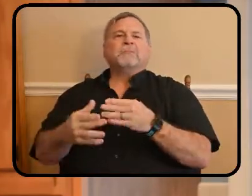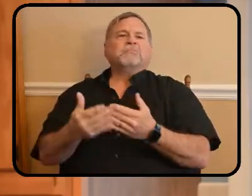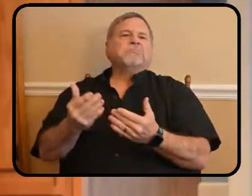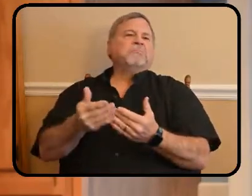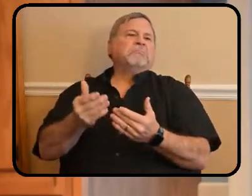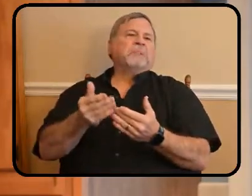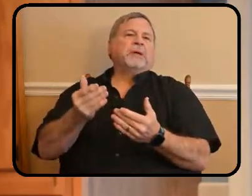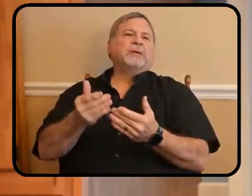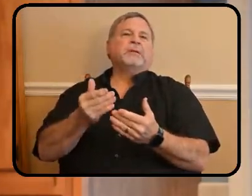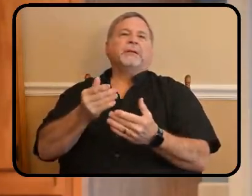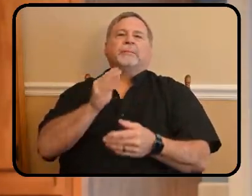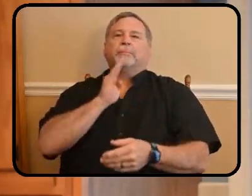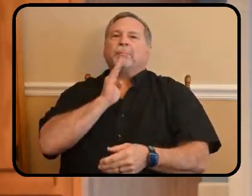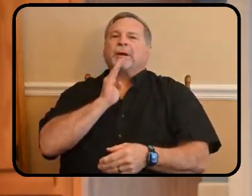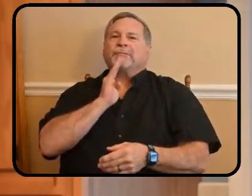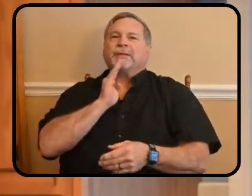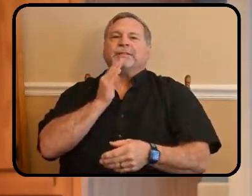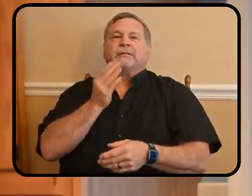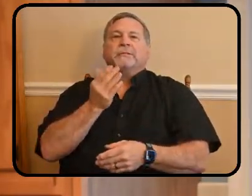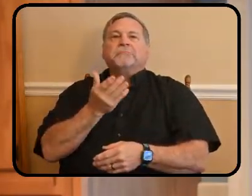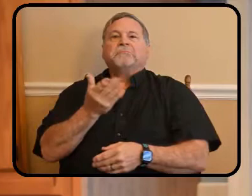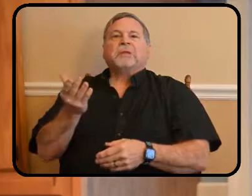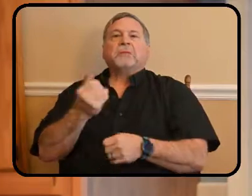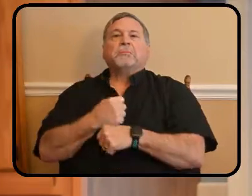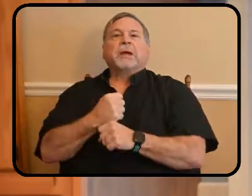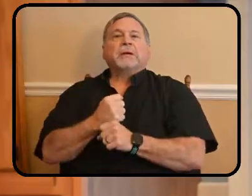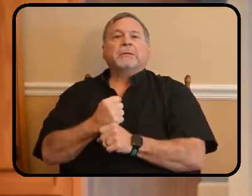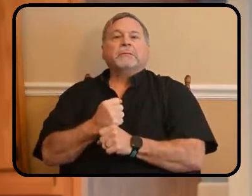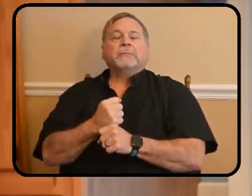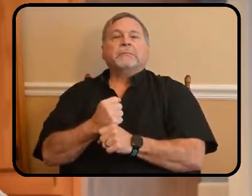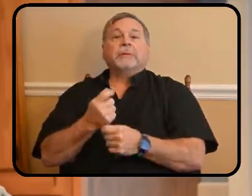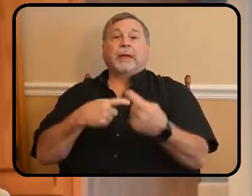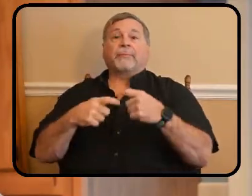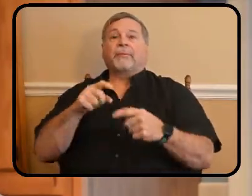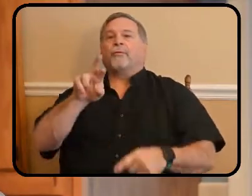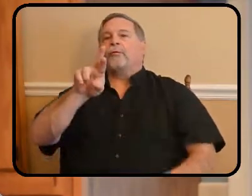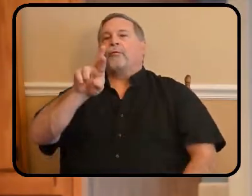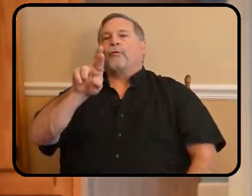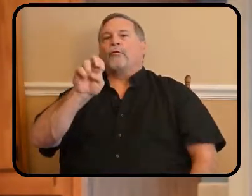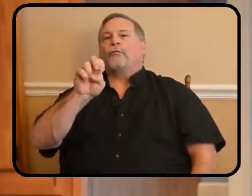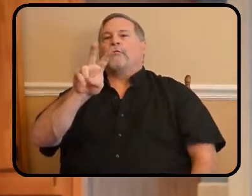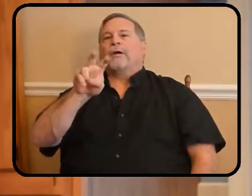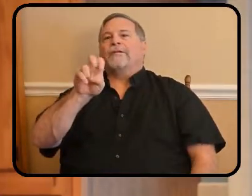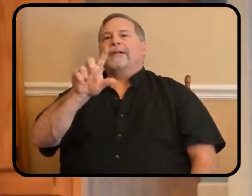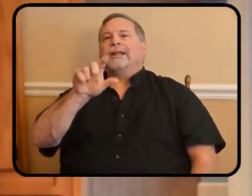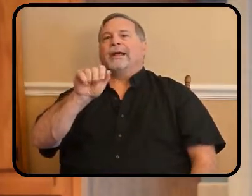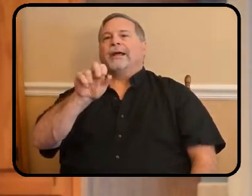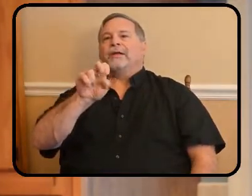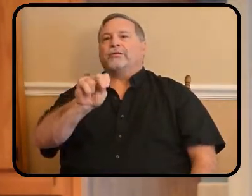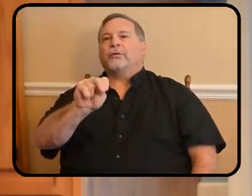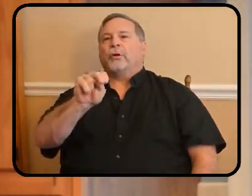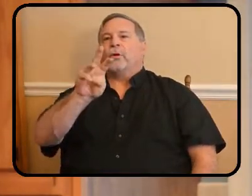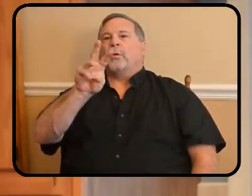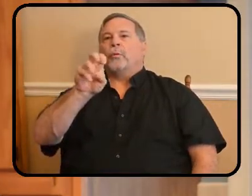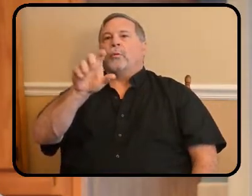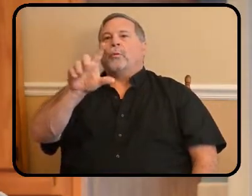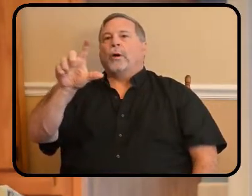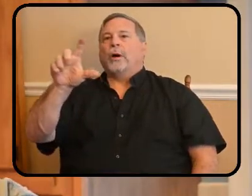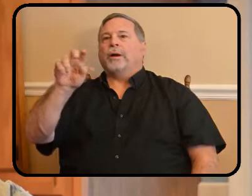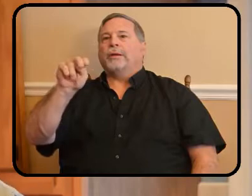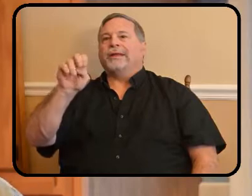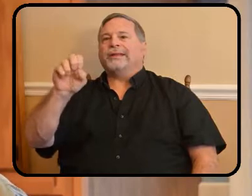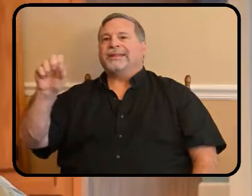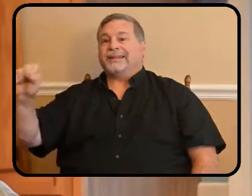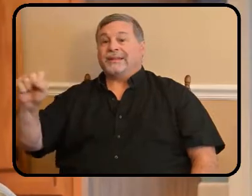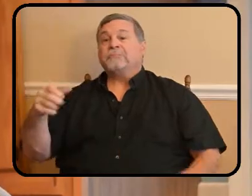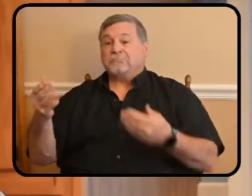easy breakfast to make. And it came from Revelation Wellness. So, give them props for this recipe.